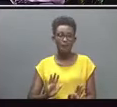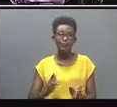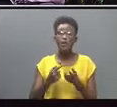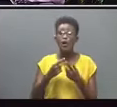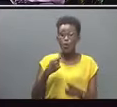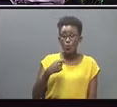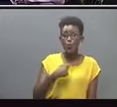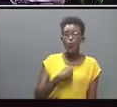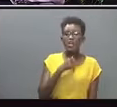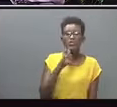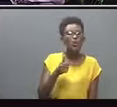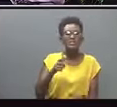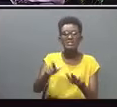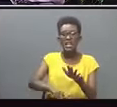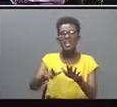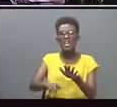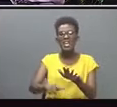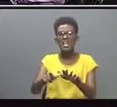We are not of lesser